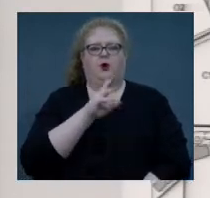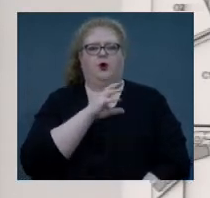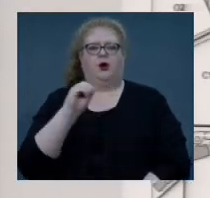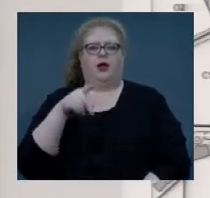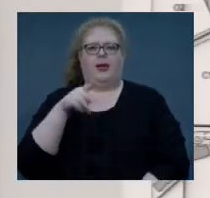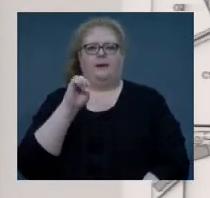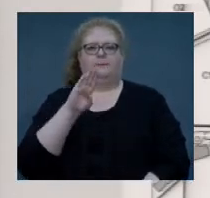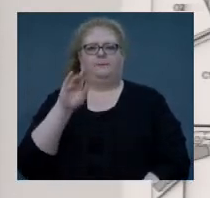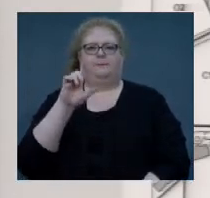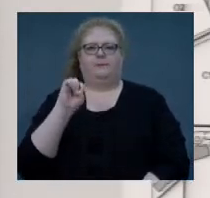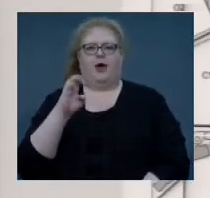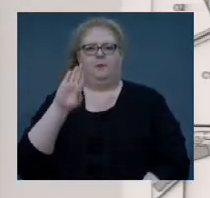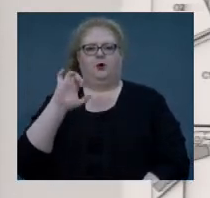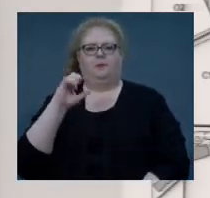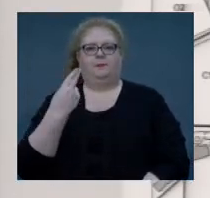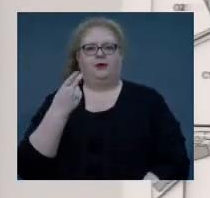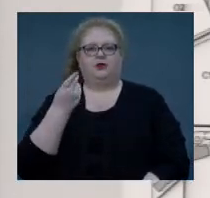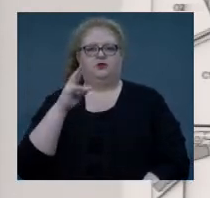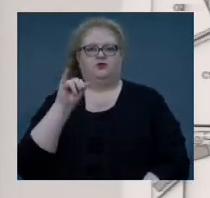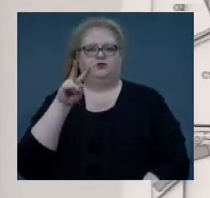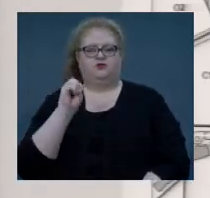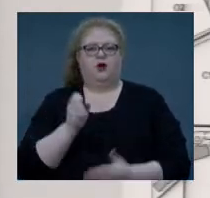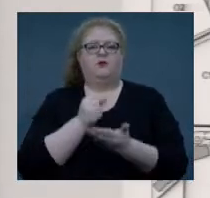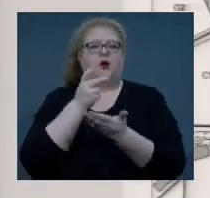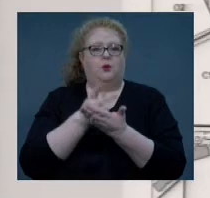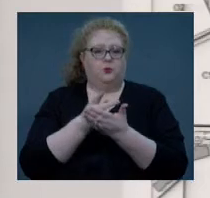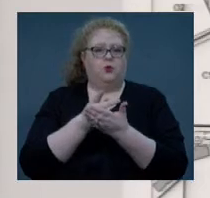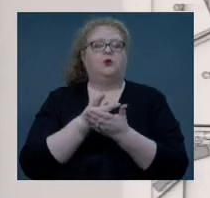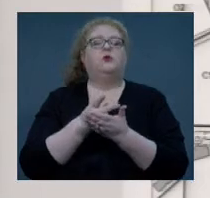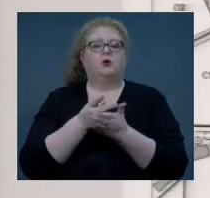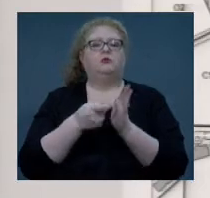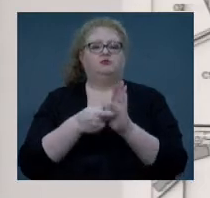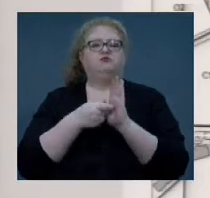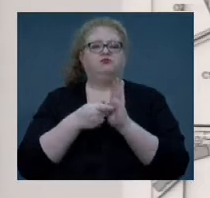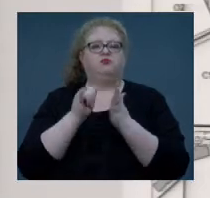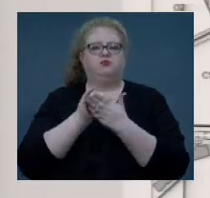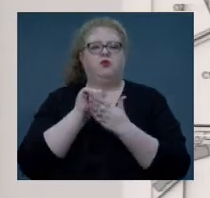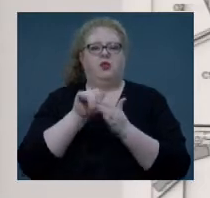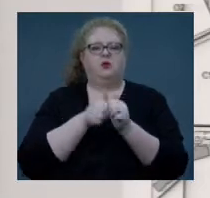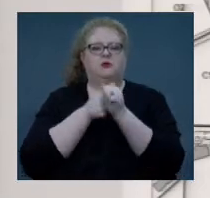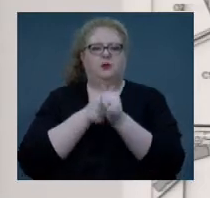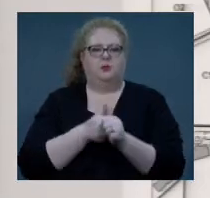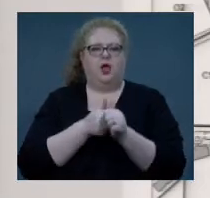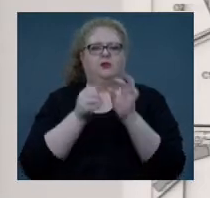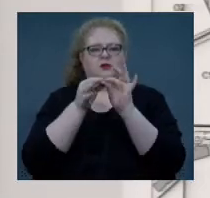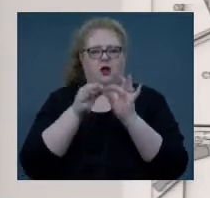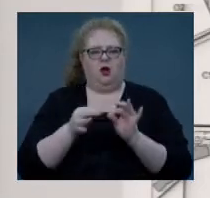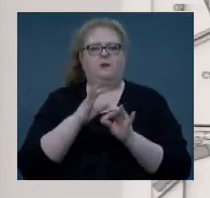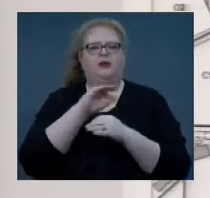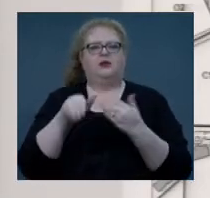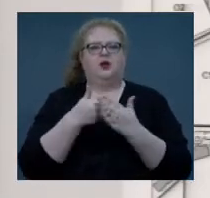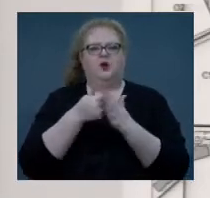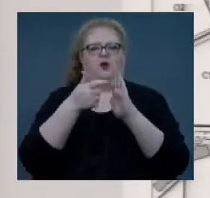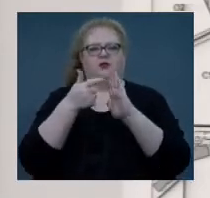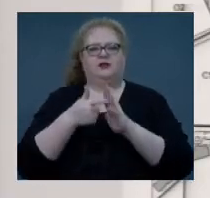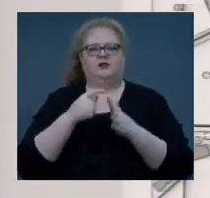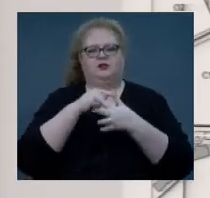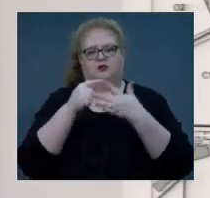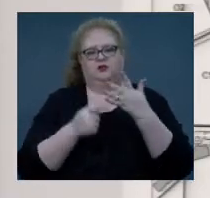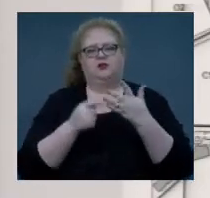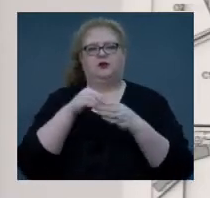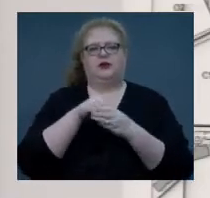Drive. Staff recommends approval of the site plan subject to compliance with the comments and conditions outlined in paragraphs